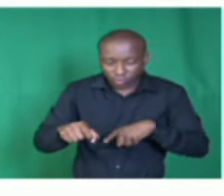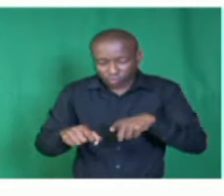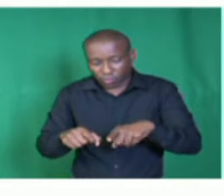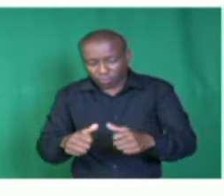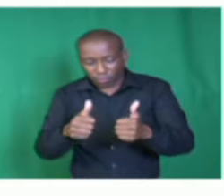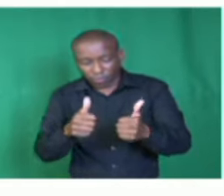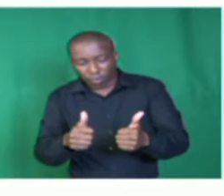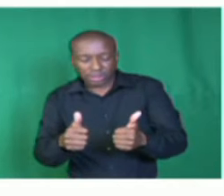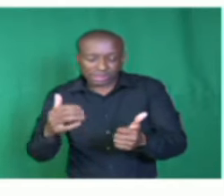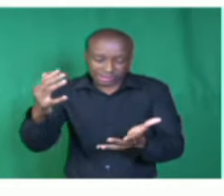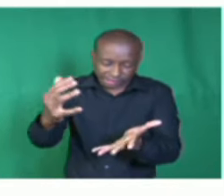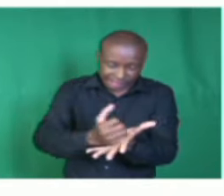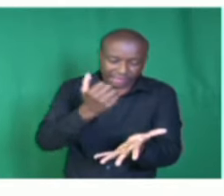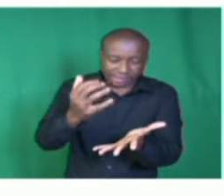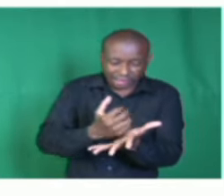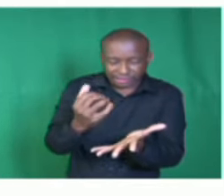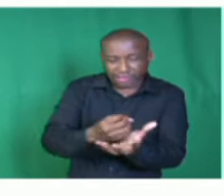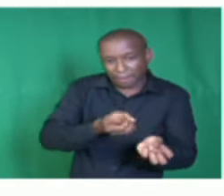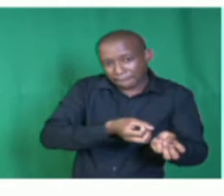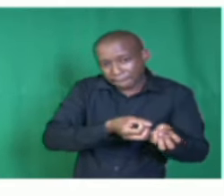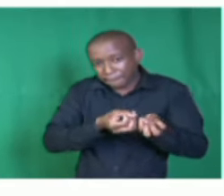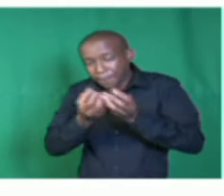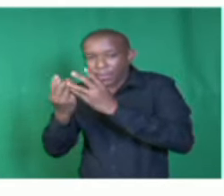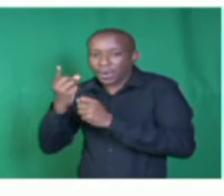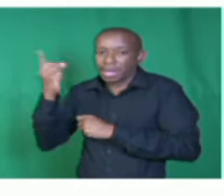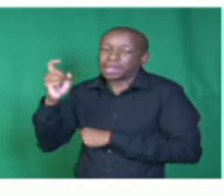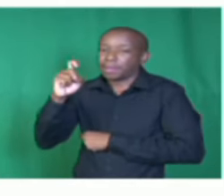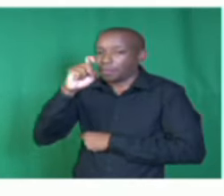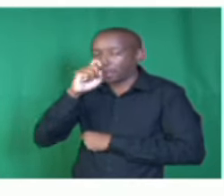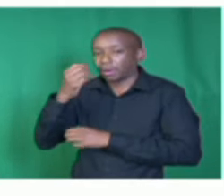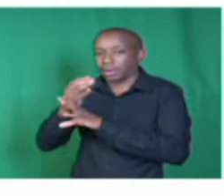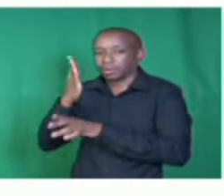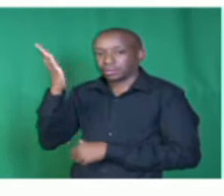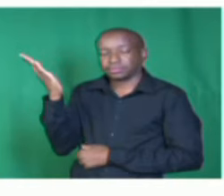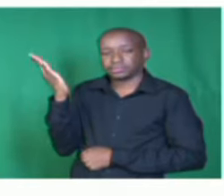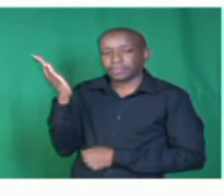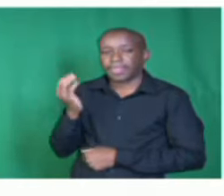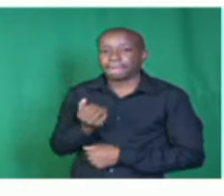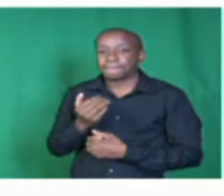was also transported abroad to the European countries.